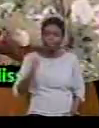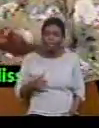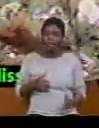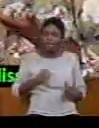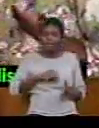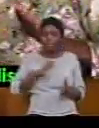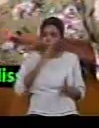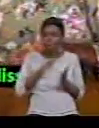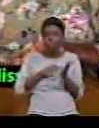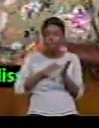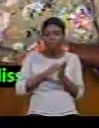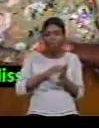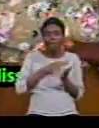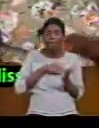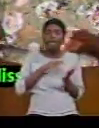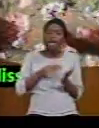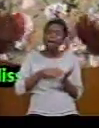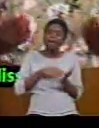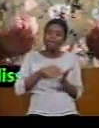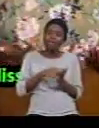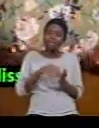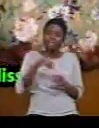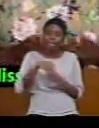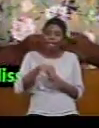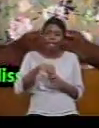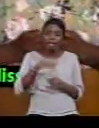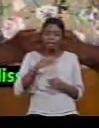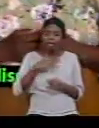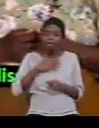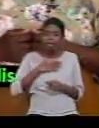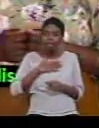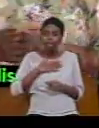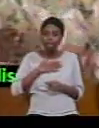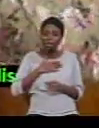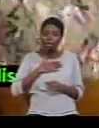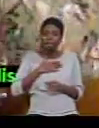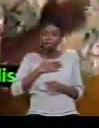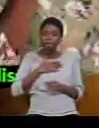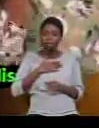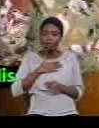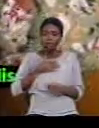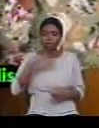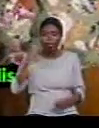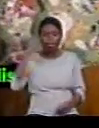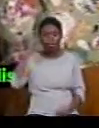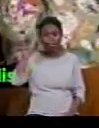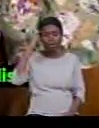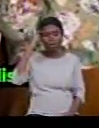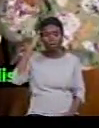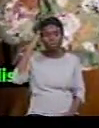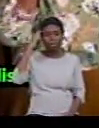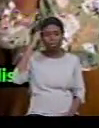lest I be weary and faint in my